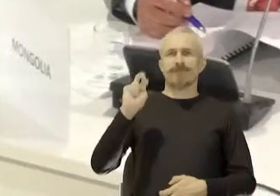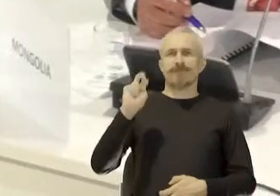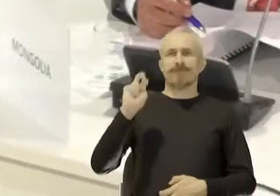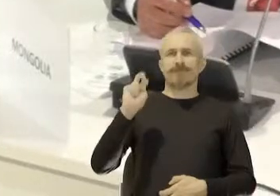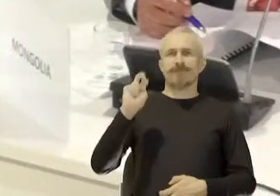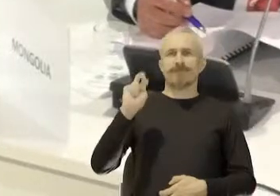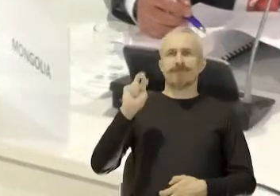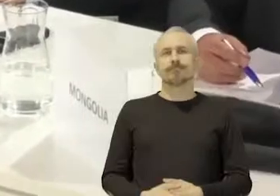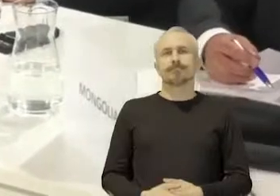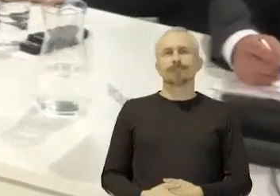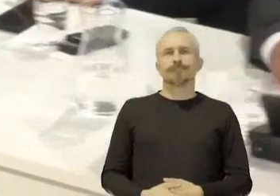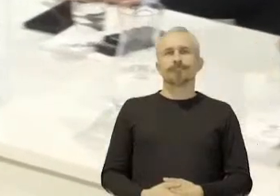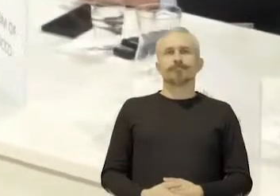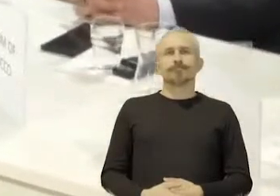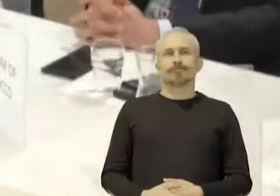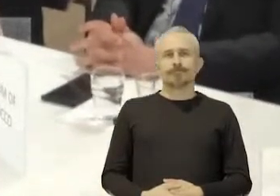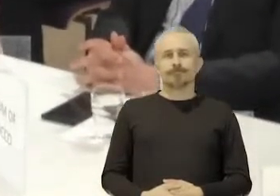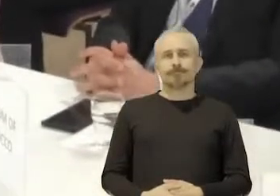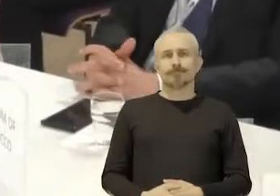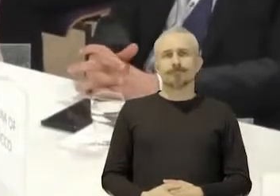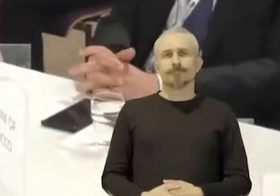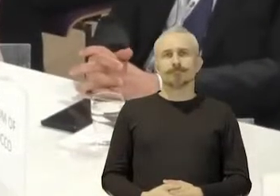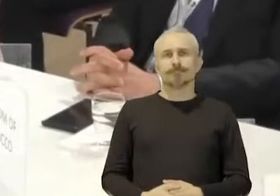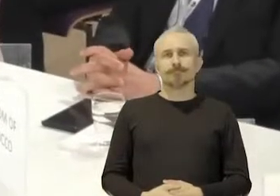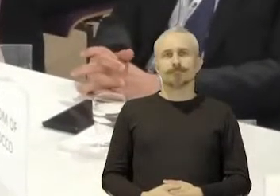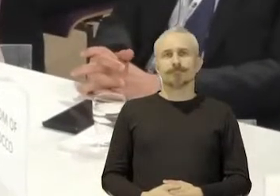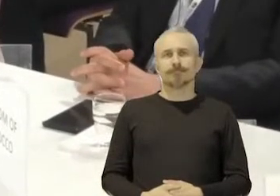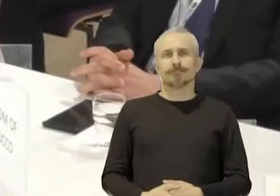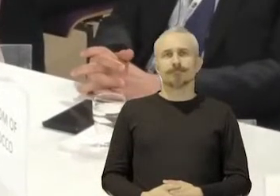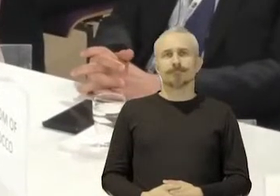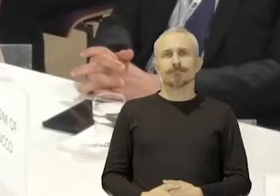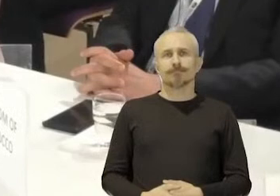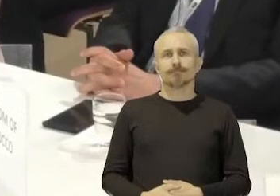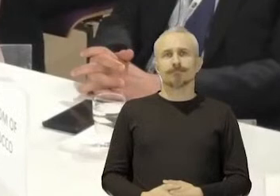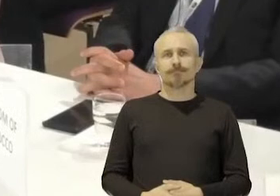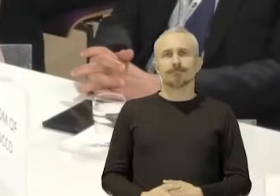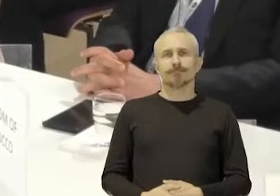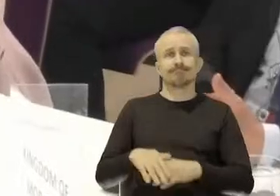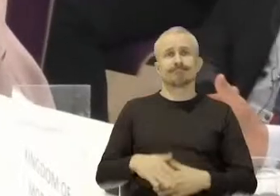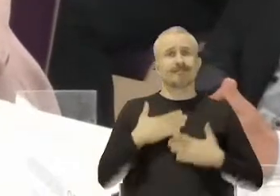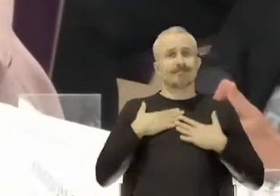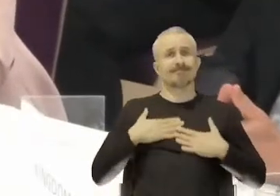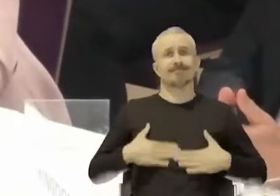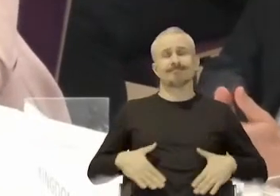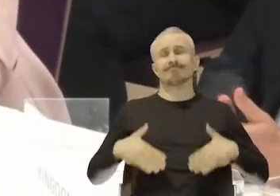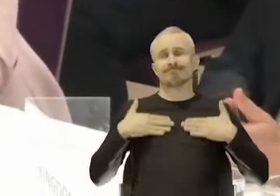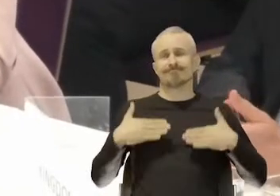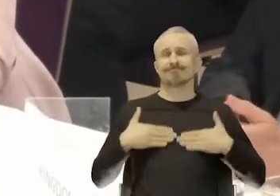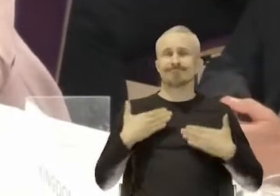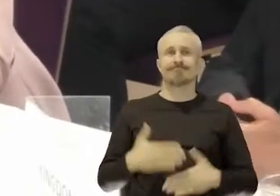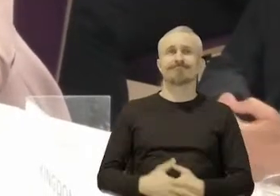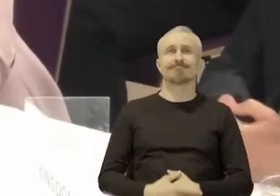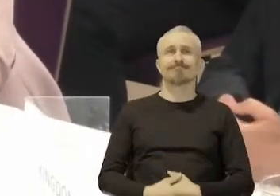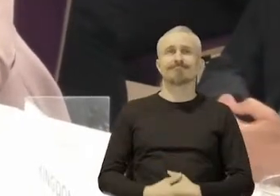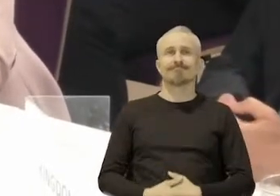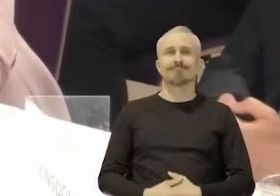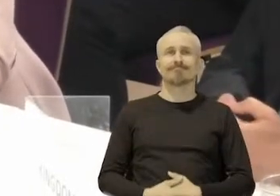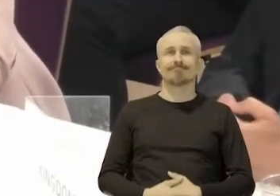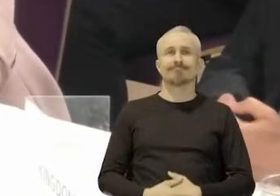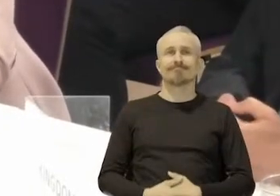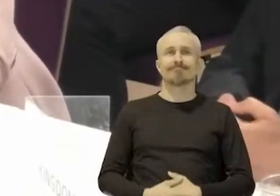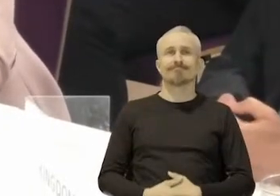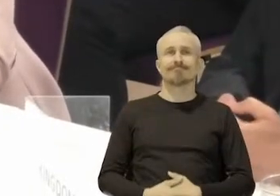Ladies and gentlemen, it's my pleasure to be here with you representing my president and